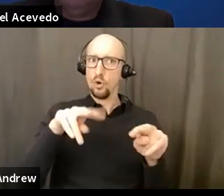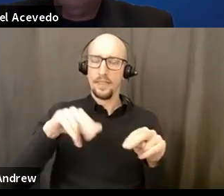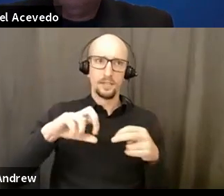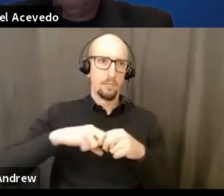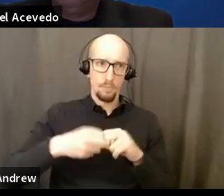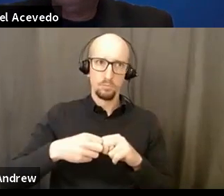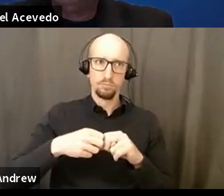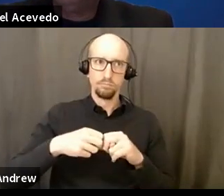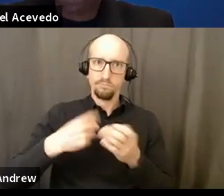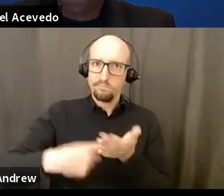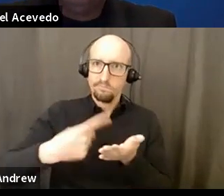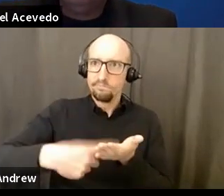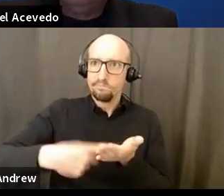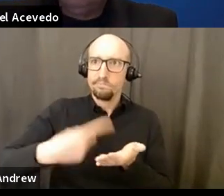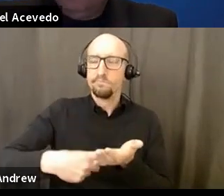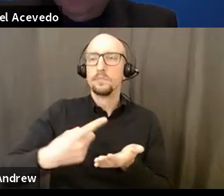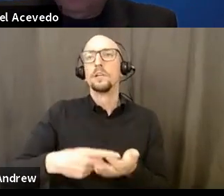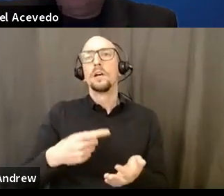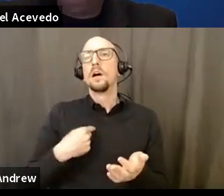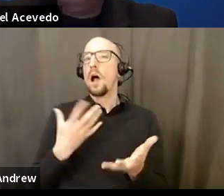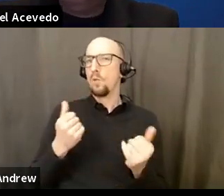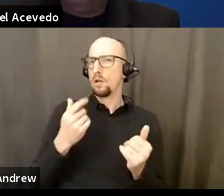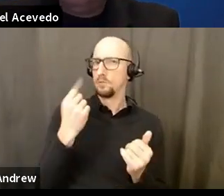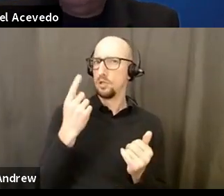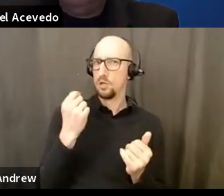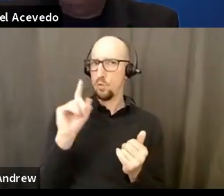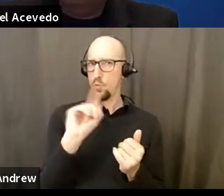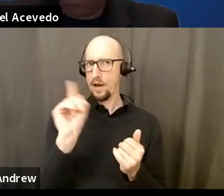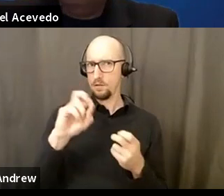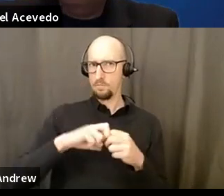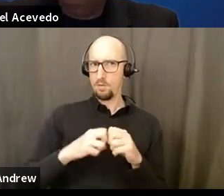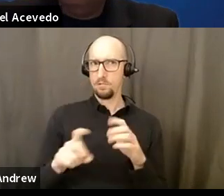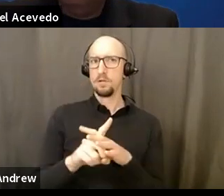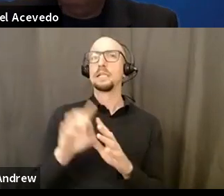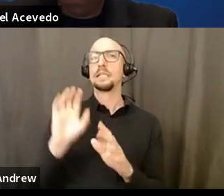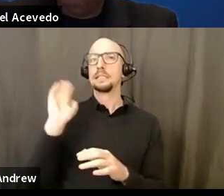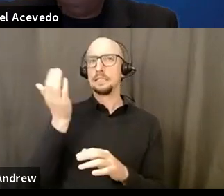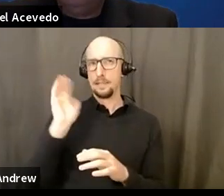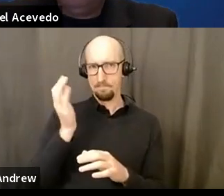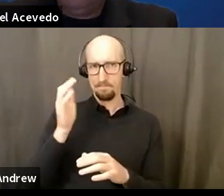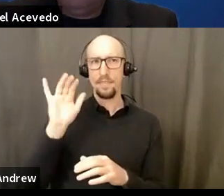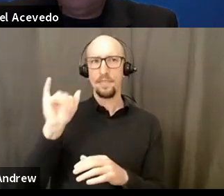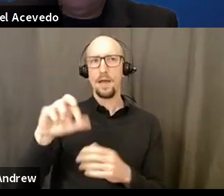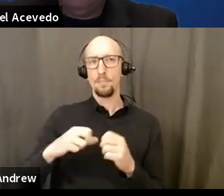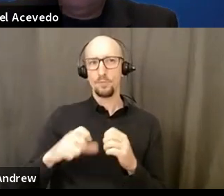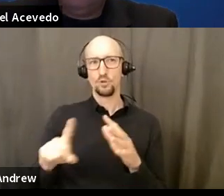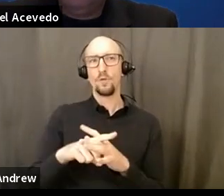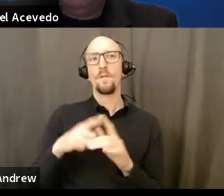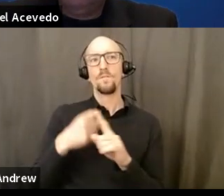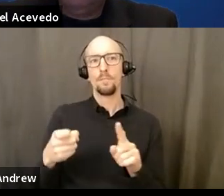just want to make sure that I understood kind of where the issue is. And it sounds like it's an operational